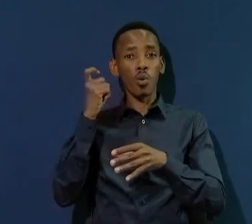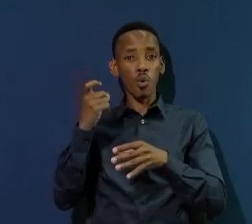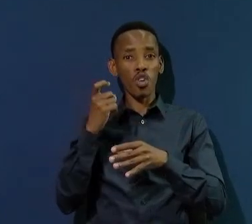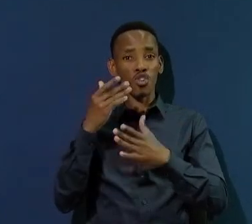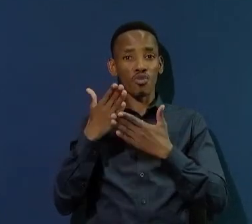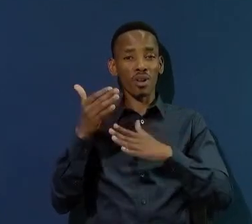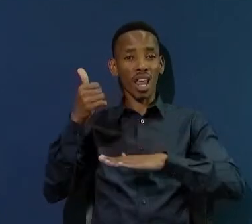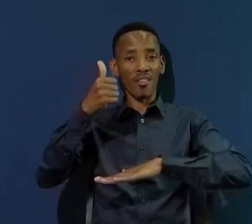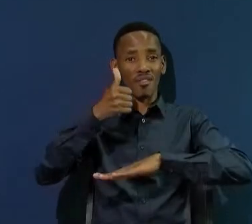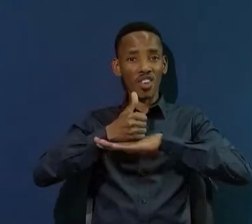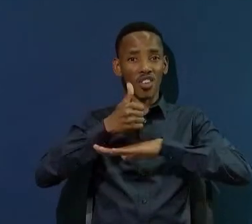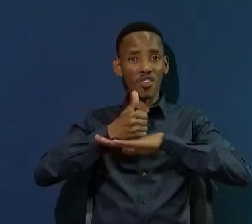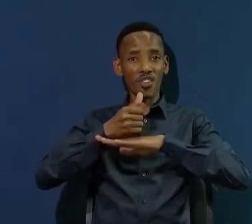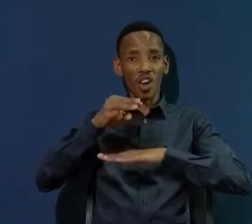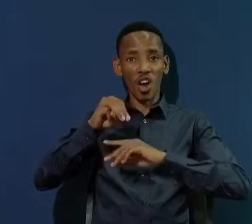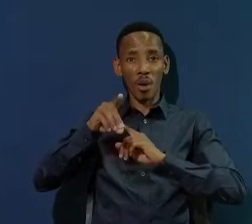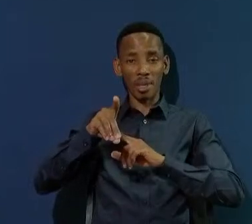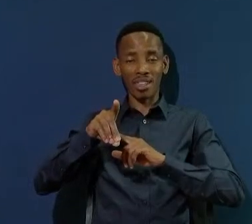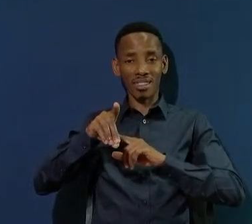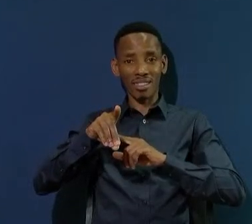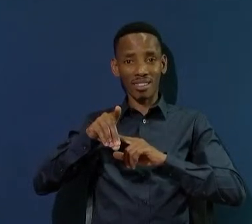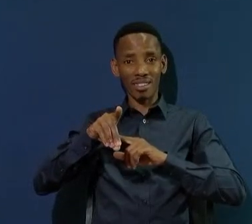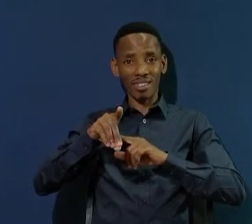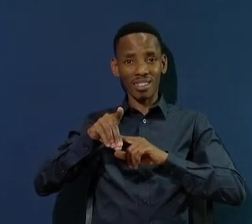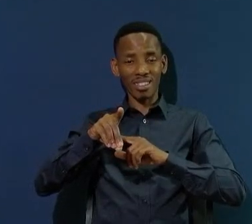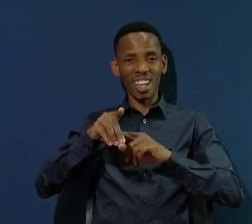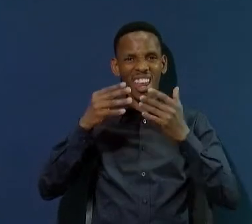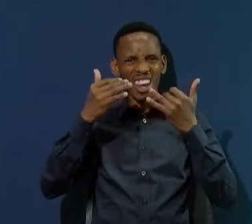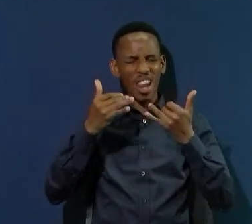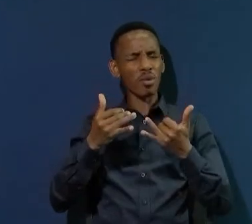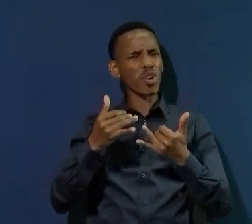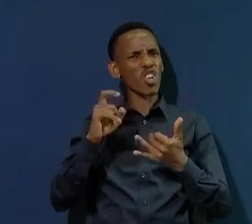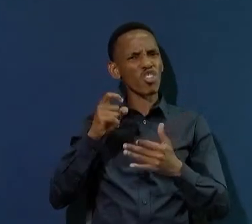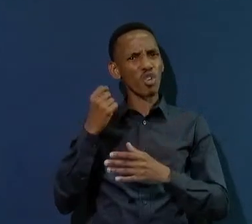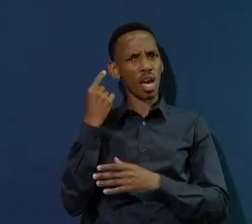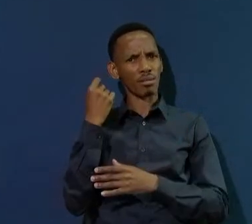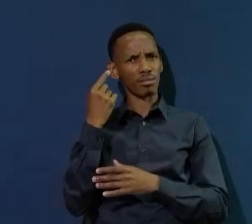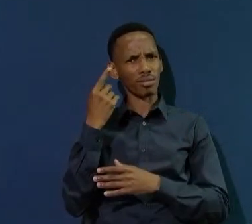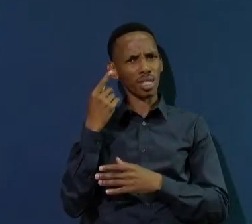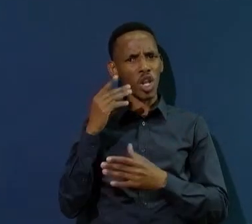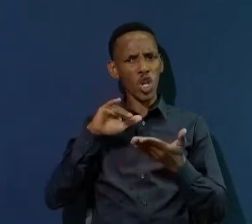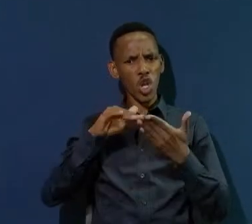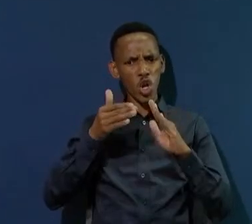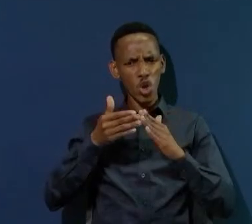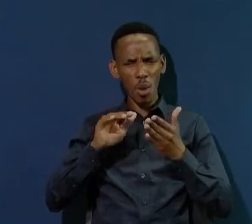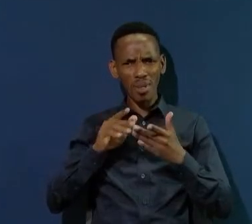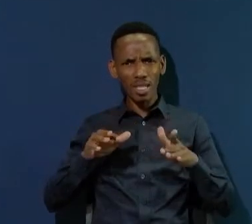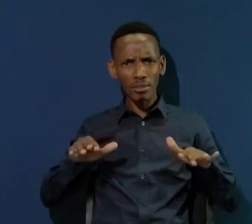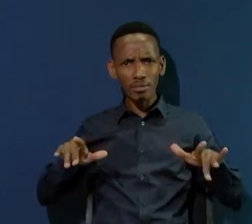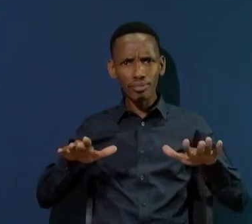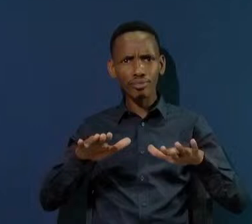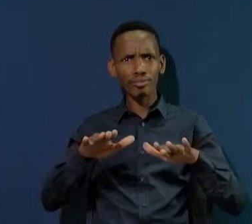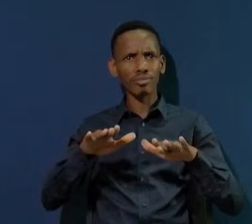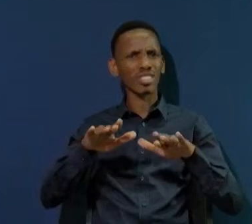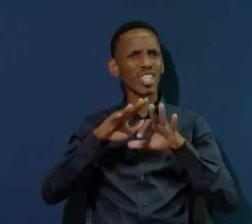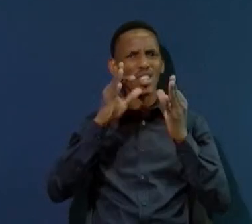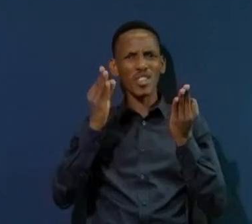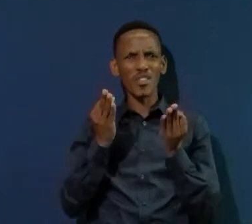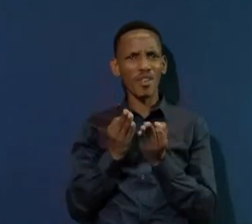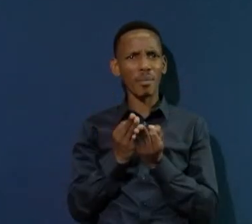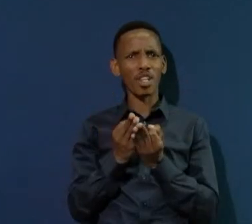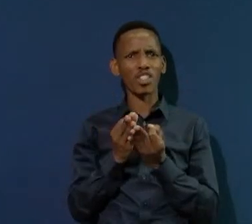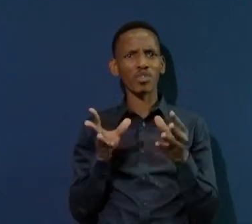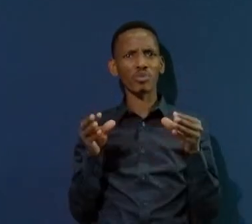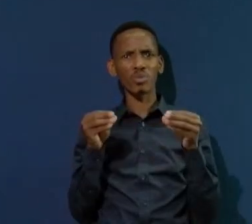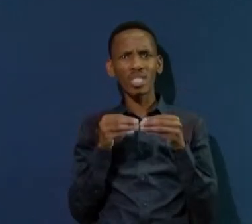bontlhopheng ba di-party tsone tseo a dintlha tse la di tlhaloganya di tsala masika baagisanyi ka ga ne ke botsa ka